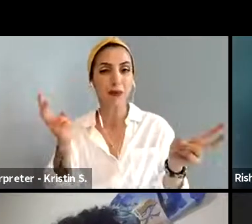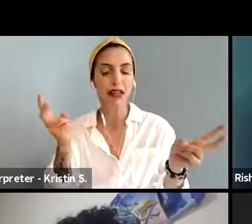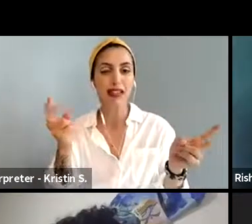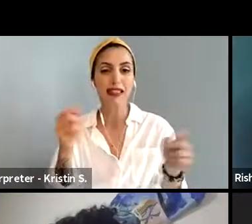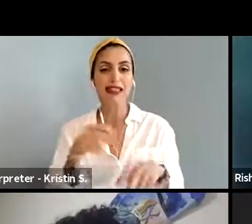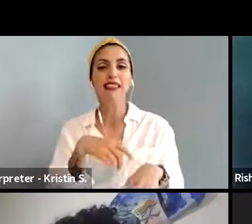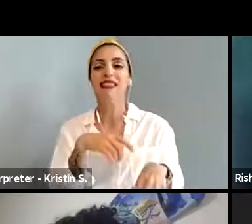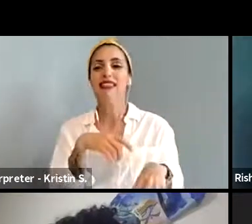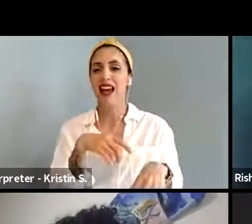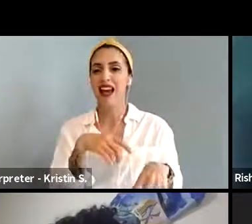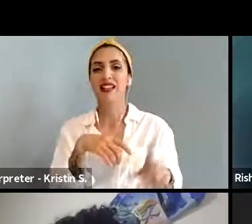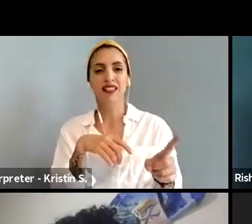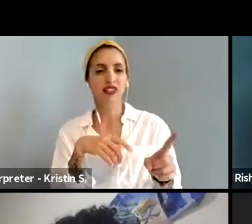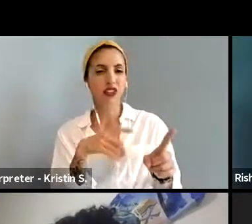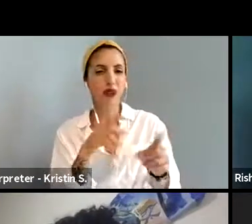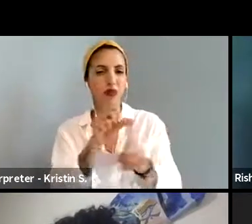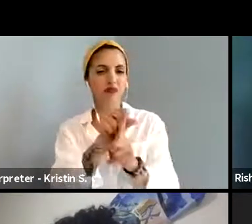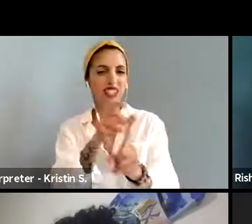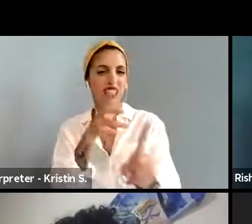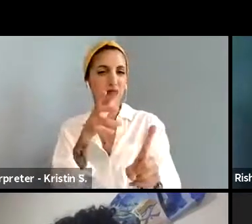that thread out even further,